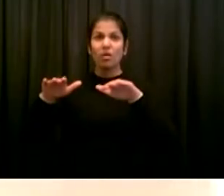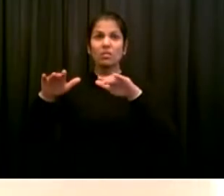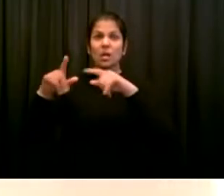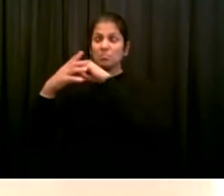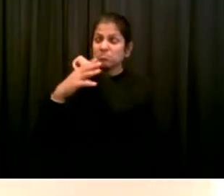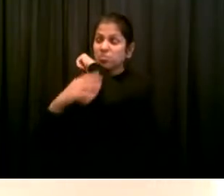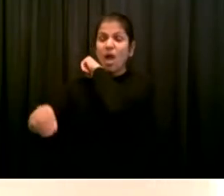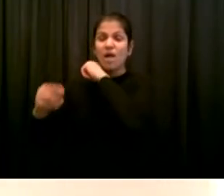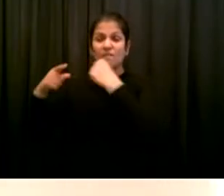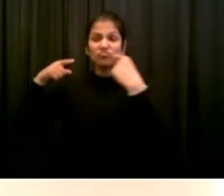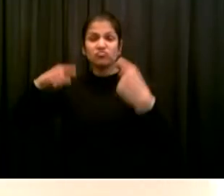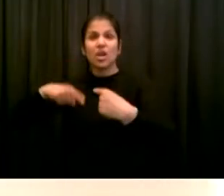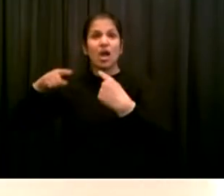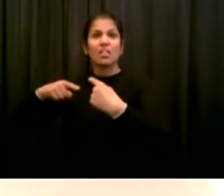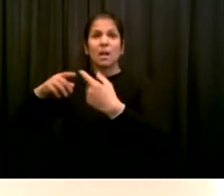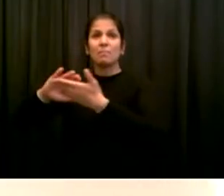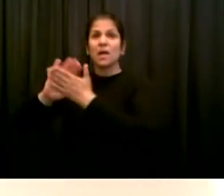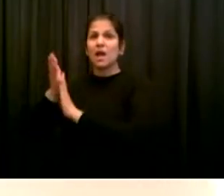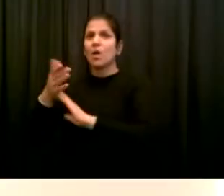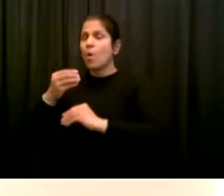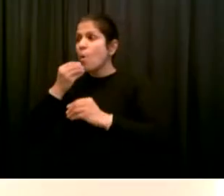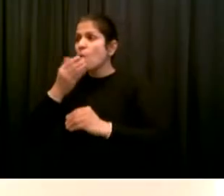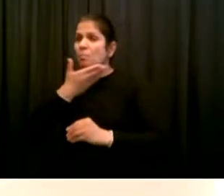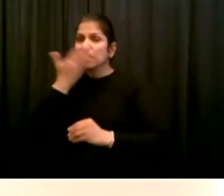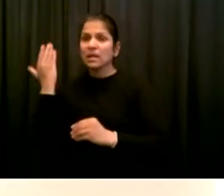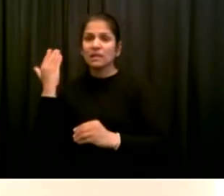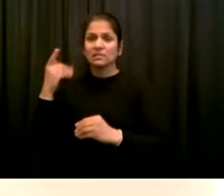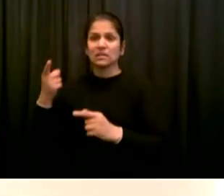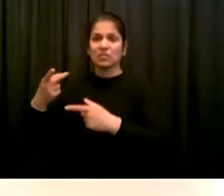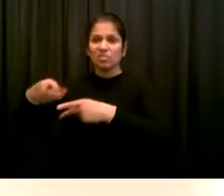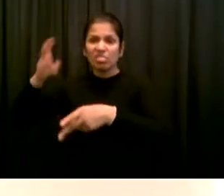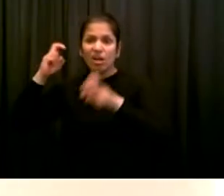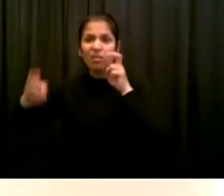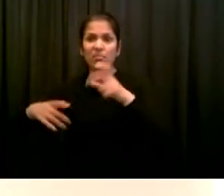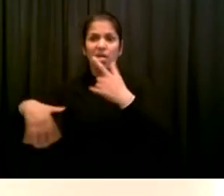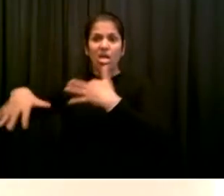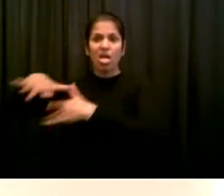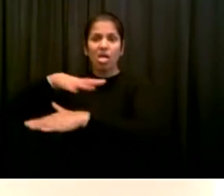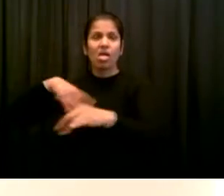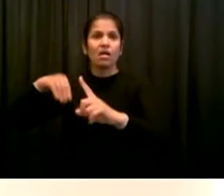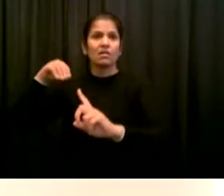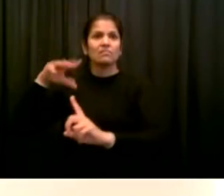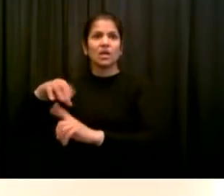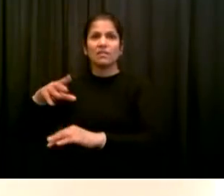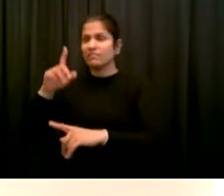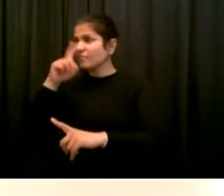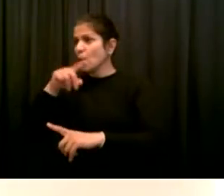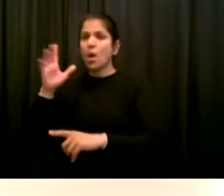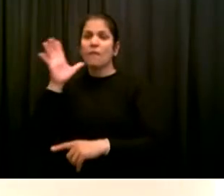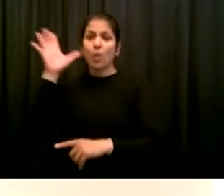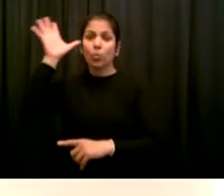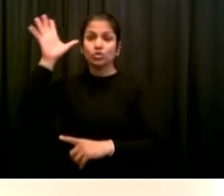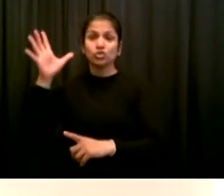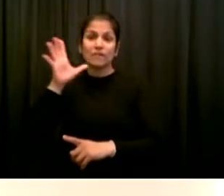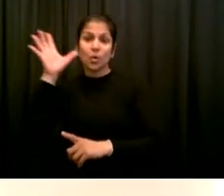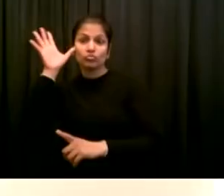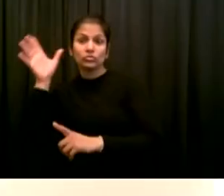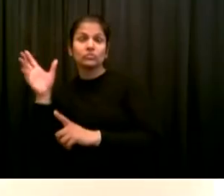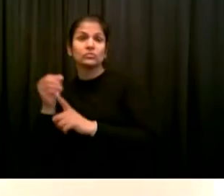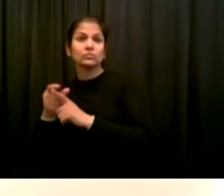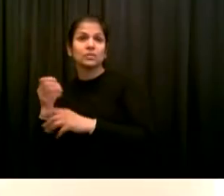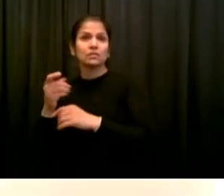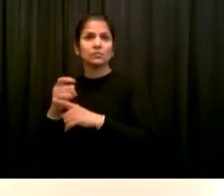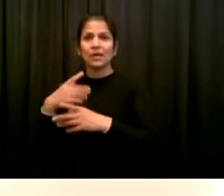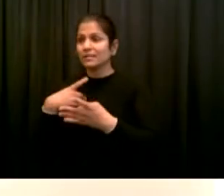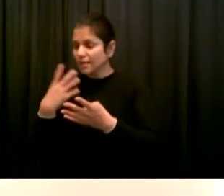became homeless, became known to the foster care system, and then find themselves incarcerated. We have people